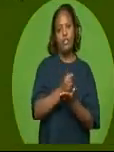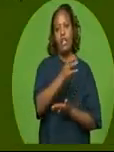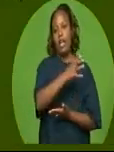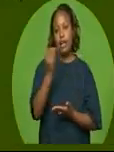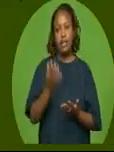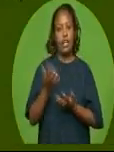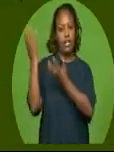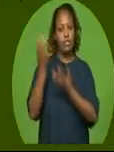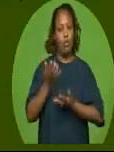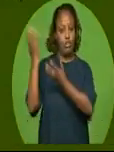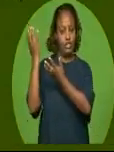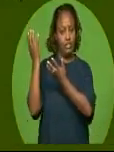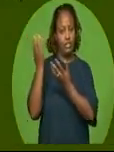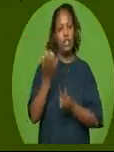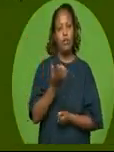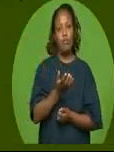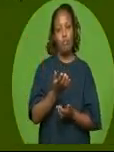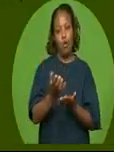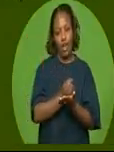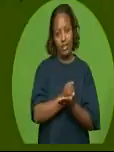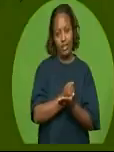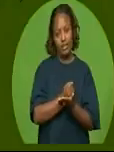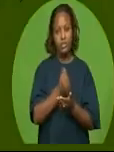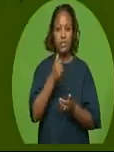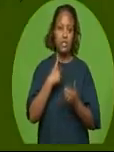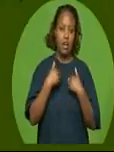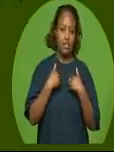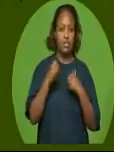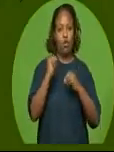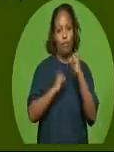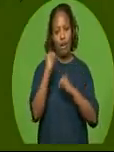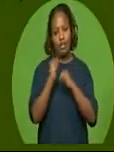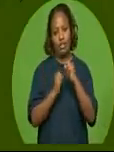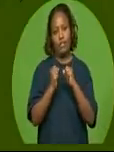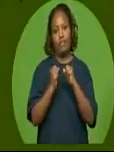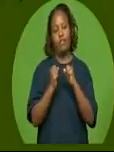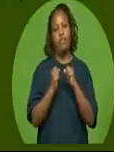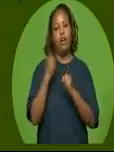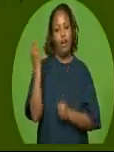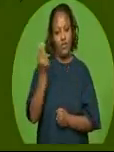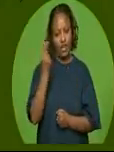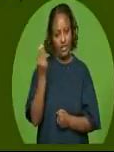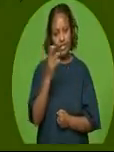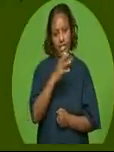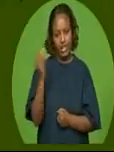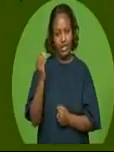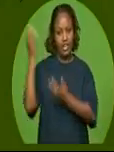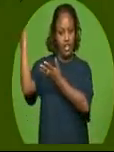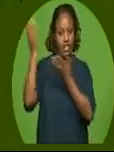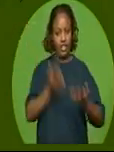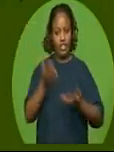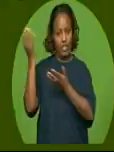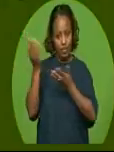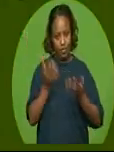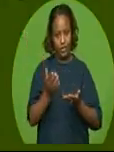country produces and exports a product for which it has comparative advantage,